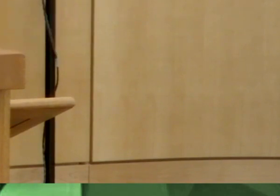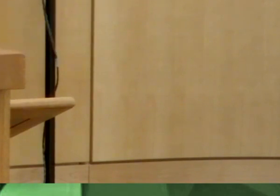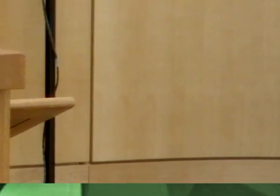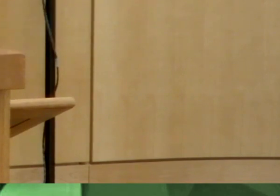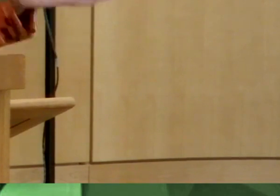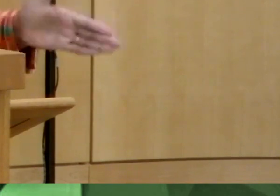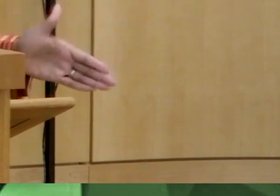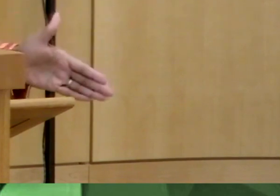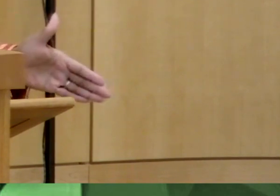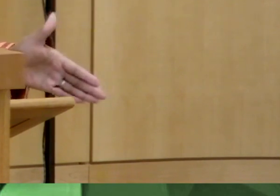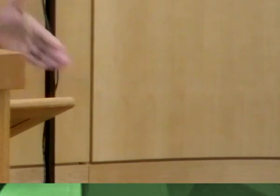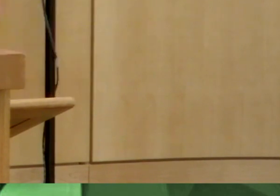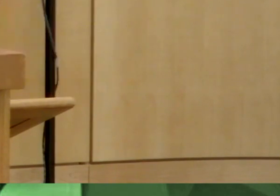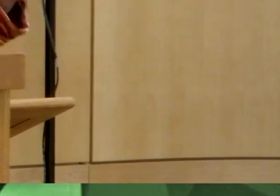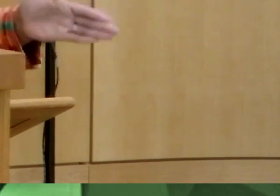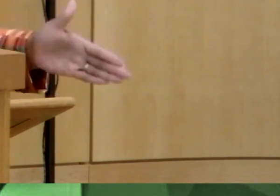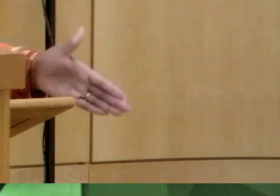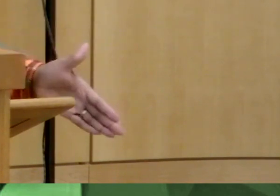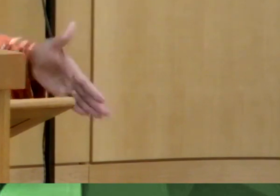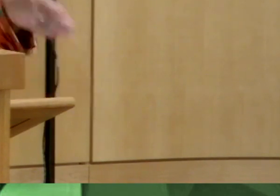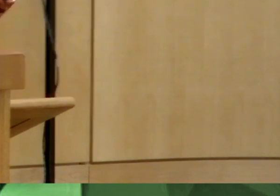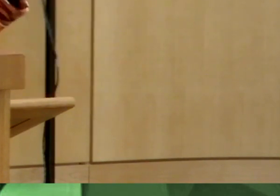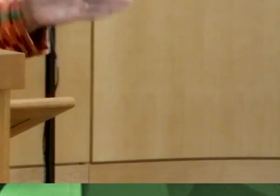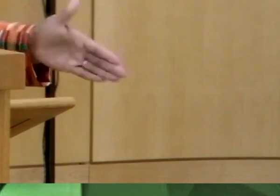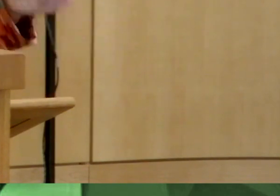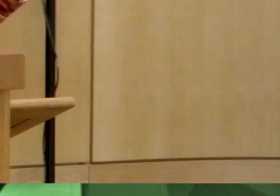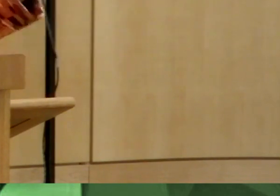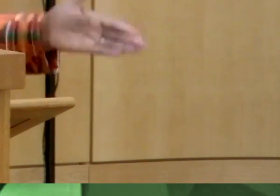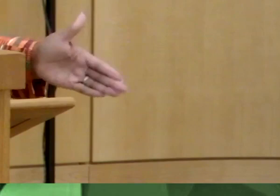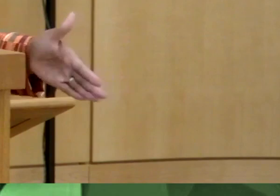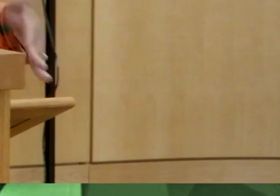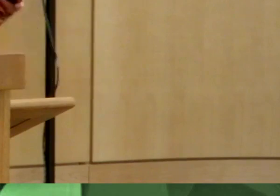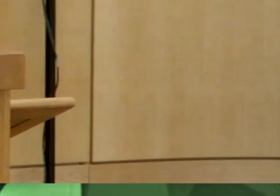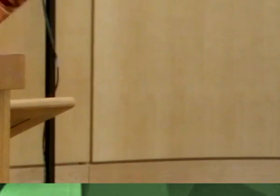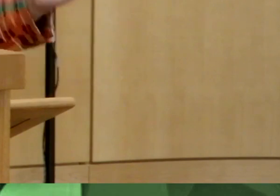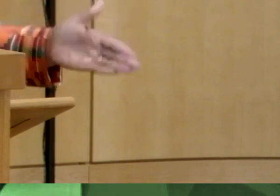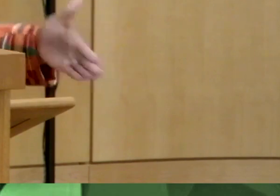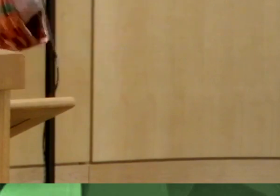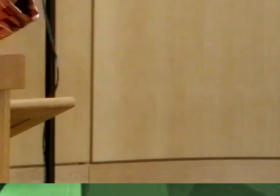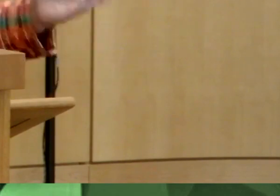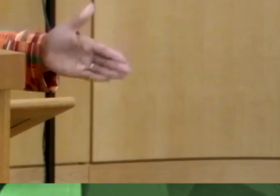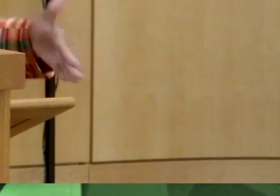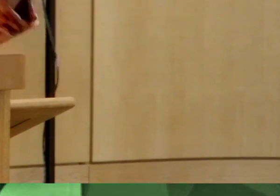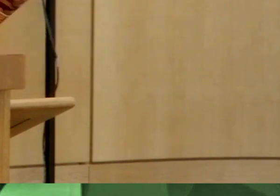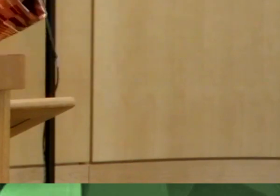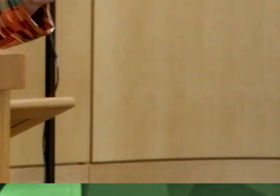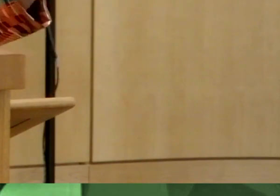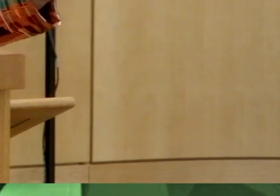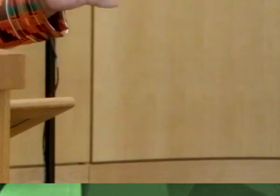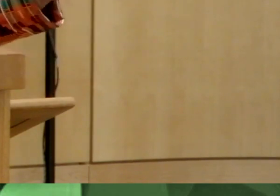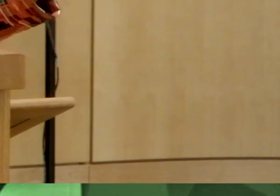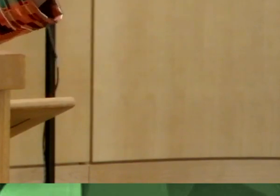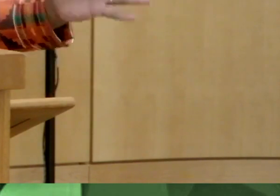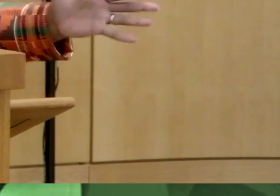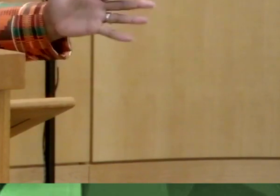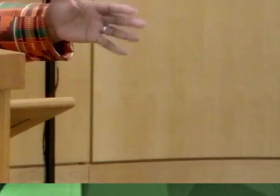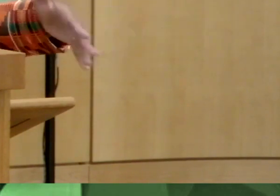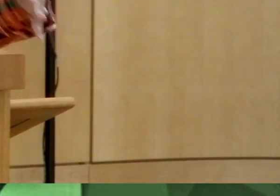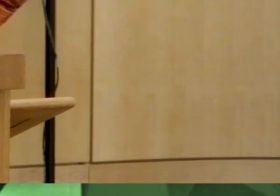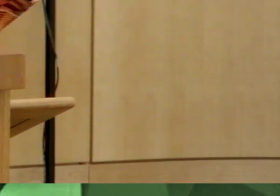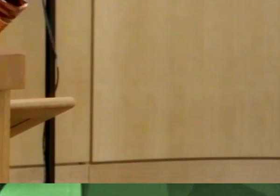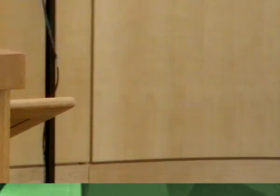be prioritized over the real and dire harms of the people of color and other minoritized